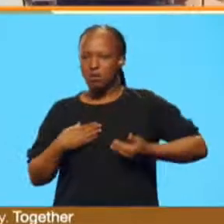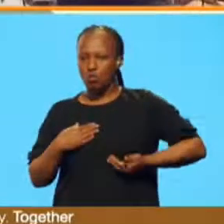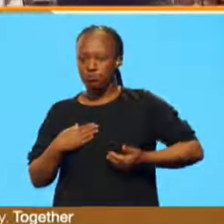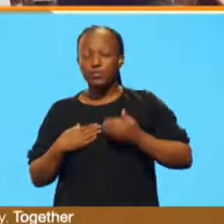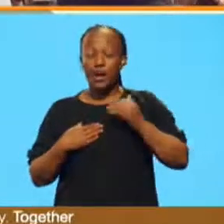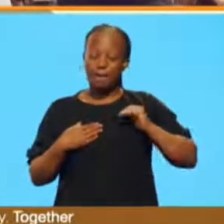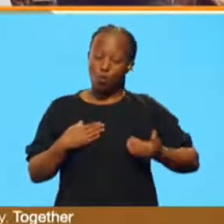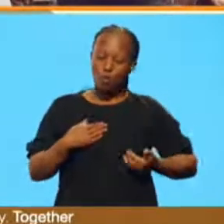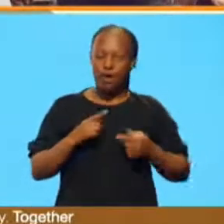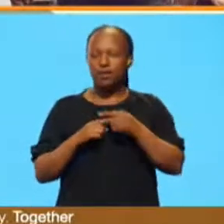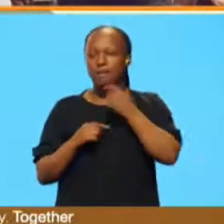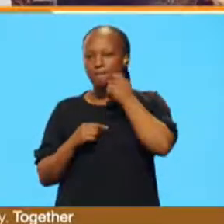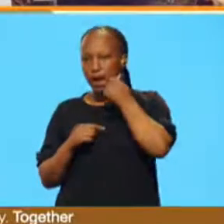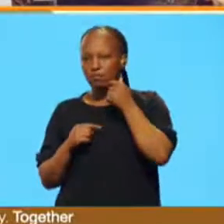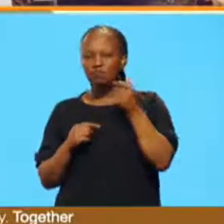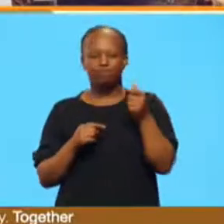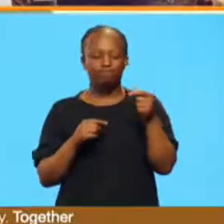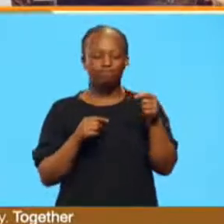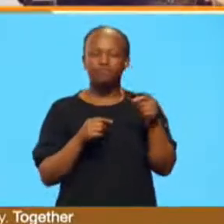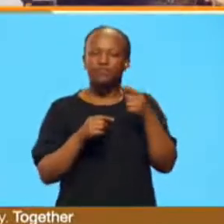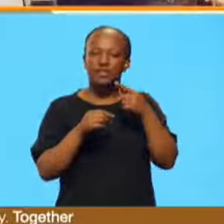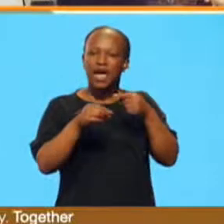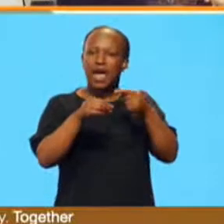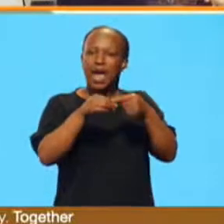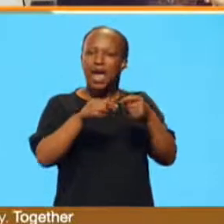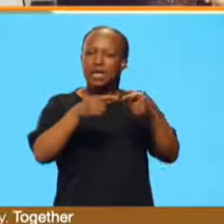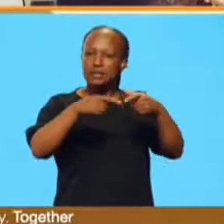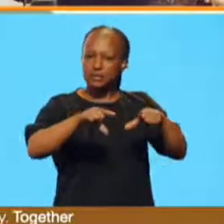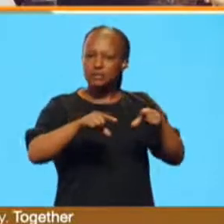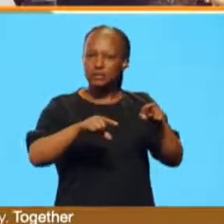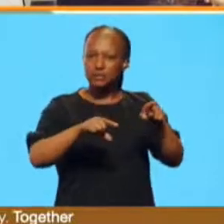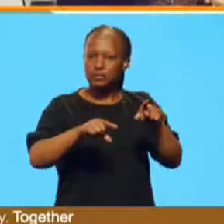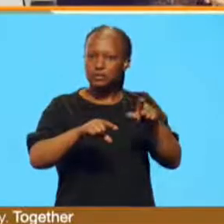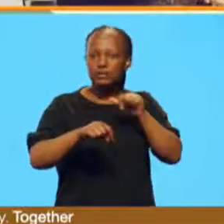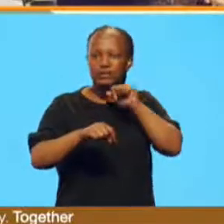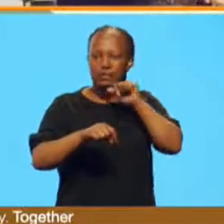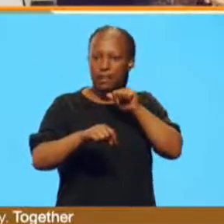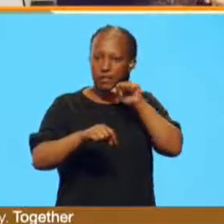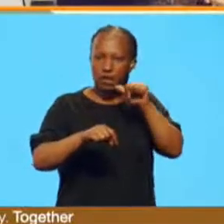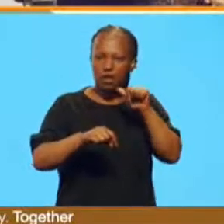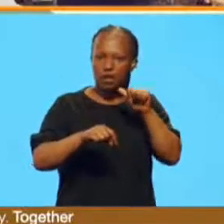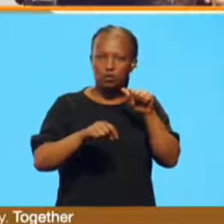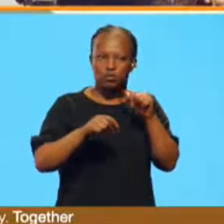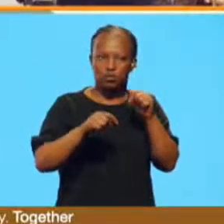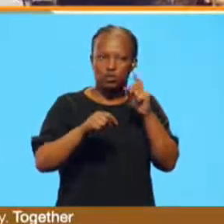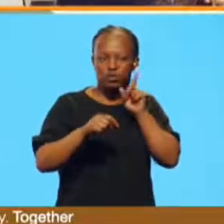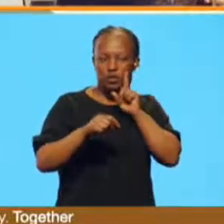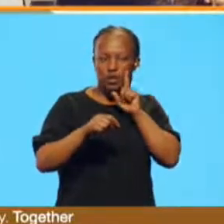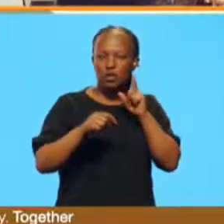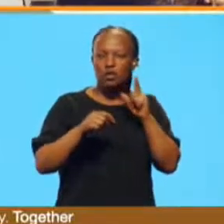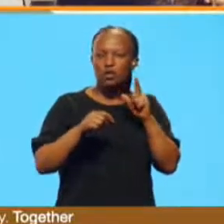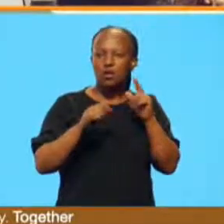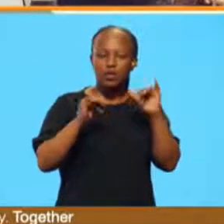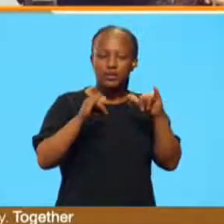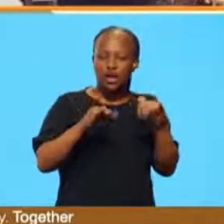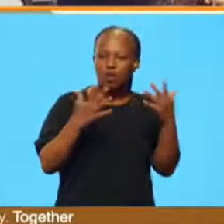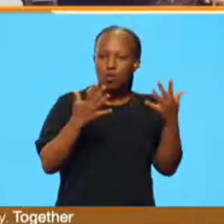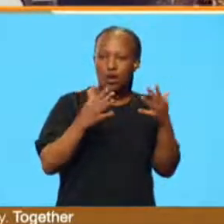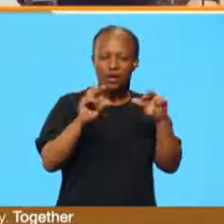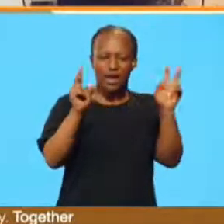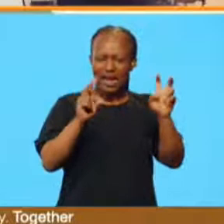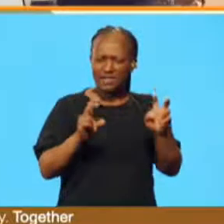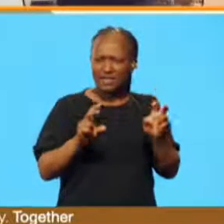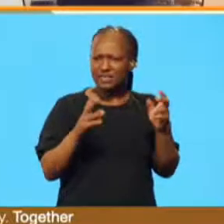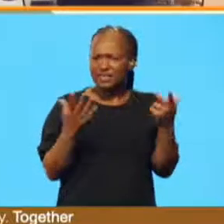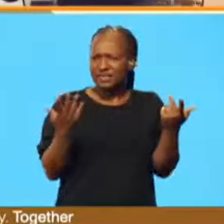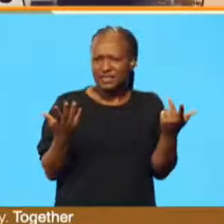eggs, without checking where you stay, if you have the fire or the electricity to cook the